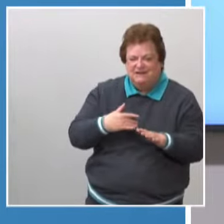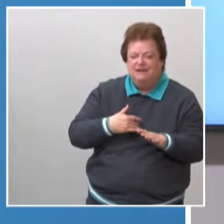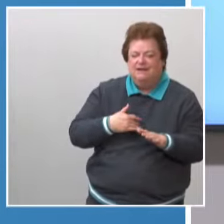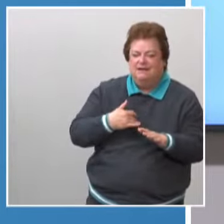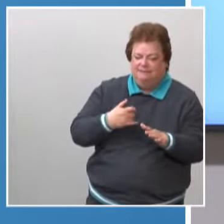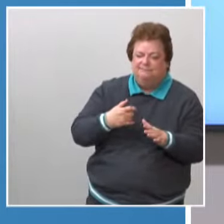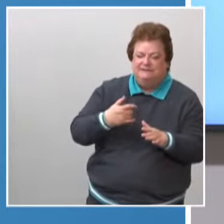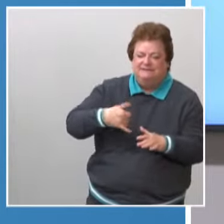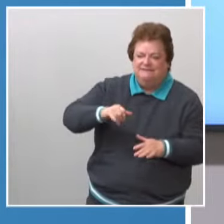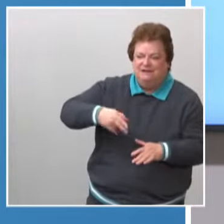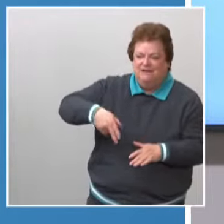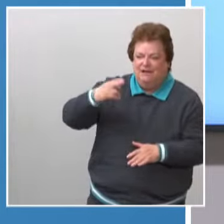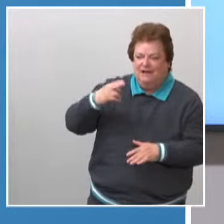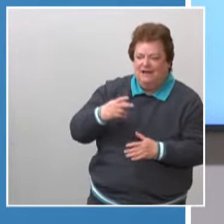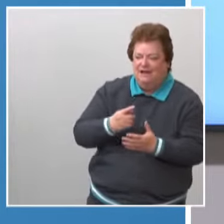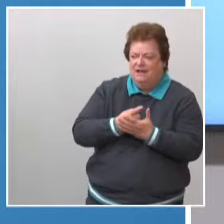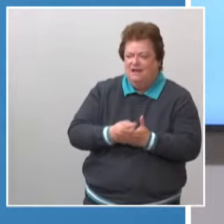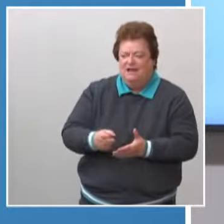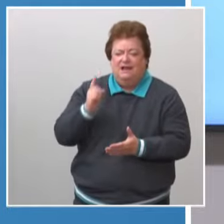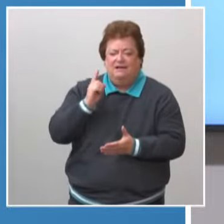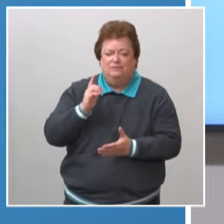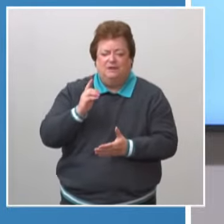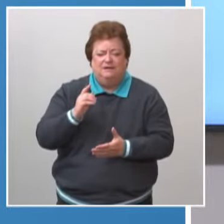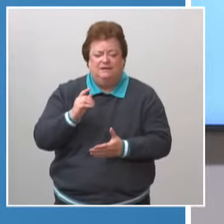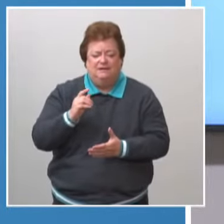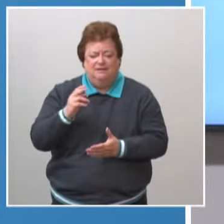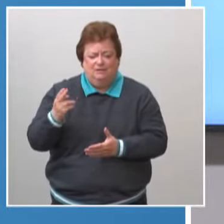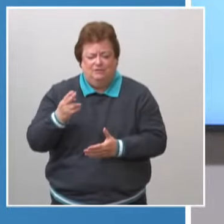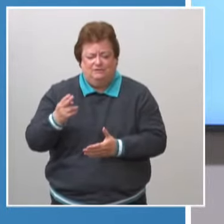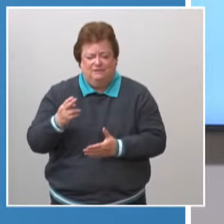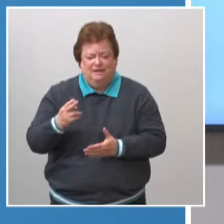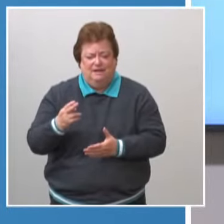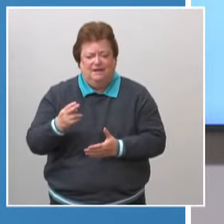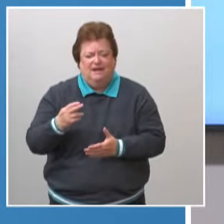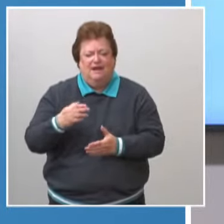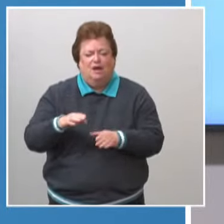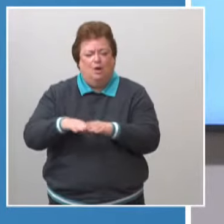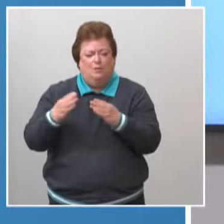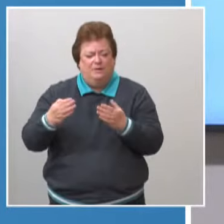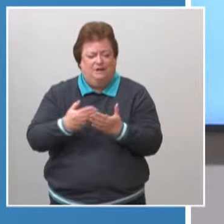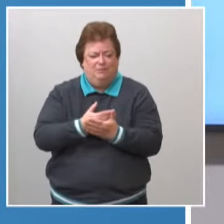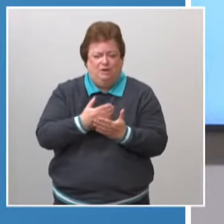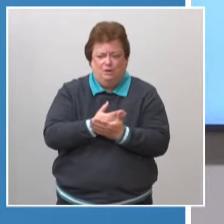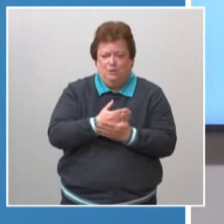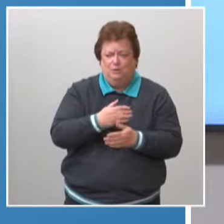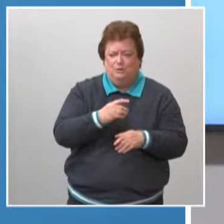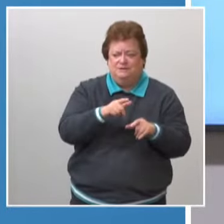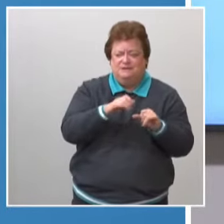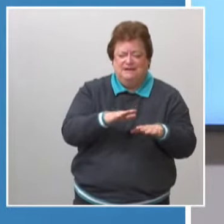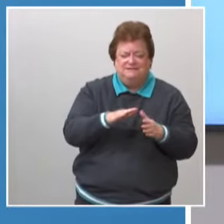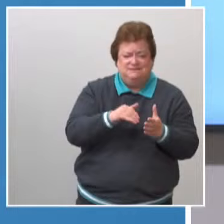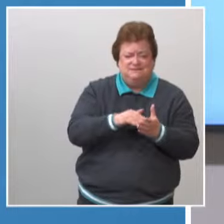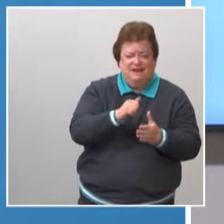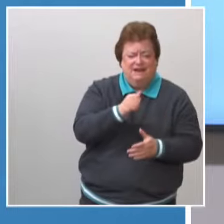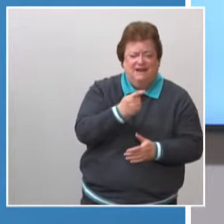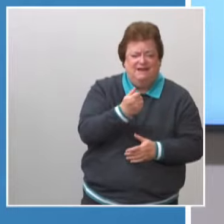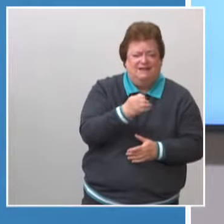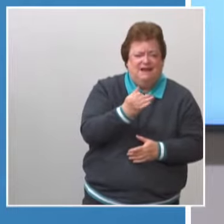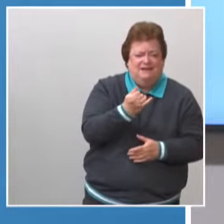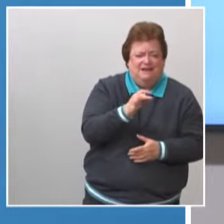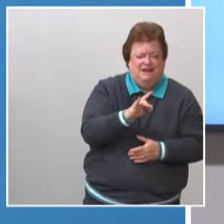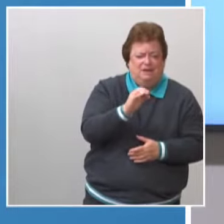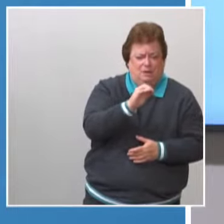on testing. Last Thursday, our health department opened a testing site at 1918 O Street in partnership with